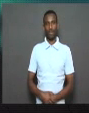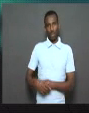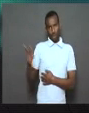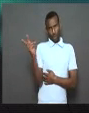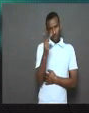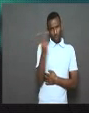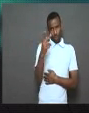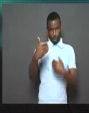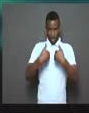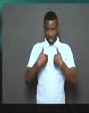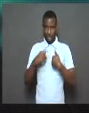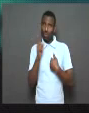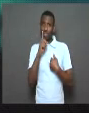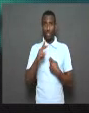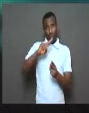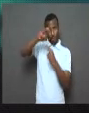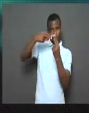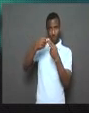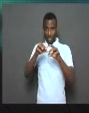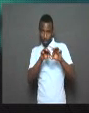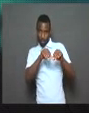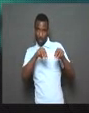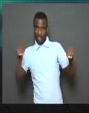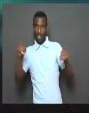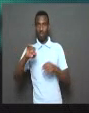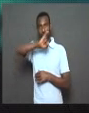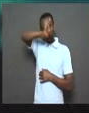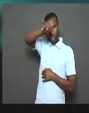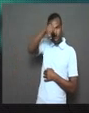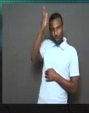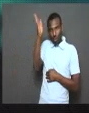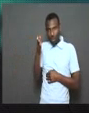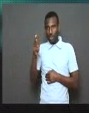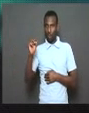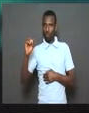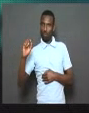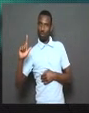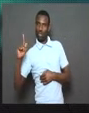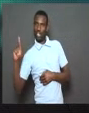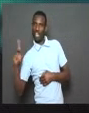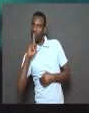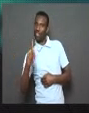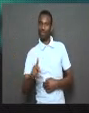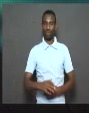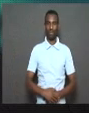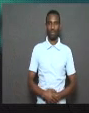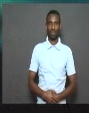Both possess the unit measurement of joules per mole Kelvin.